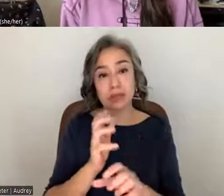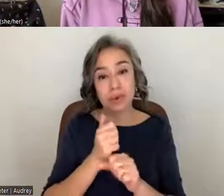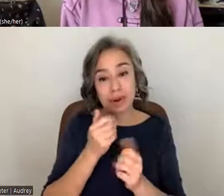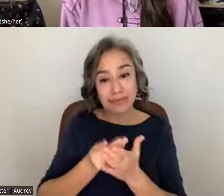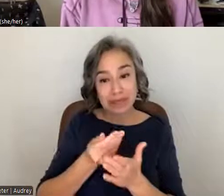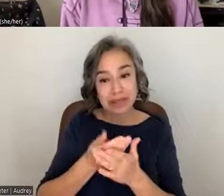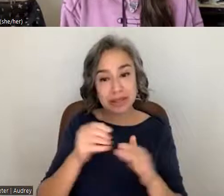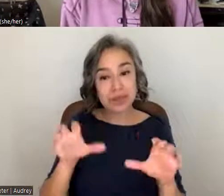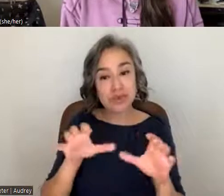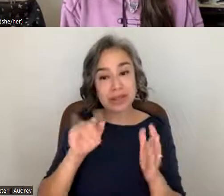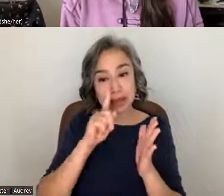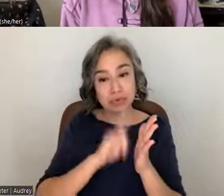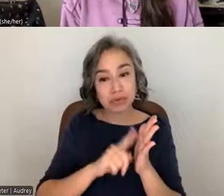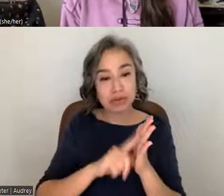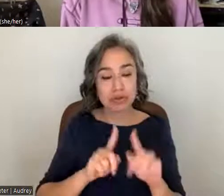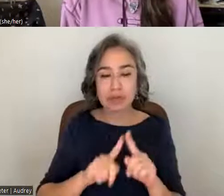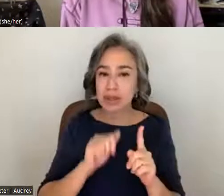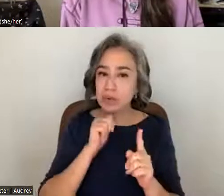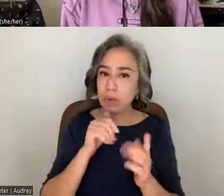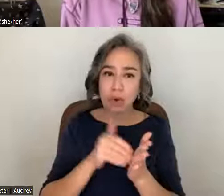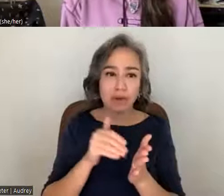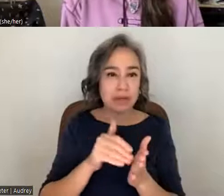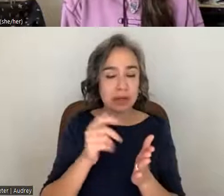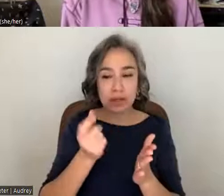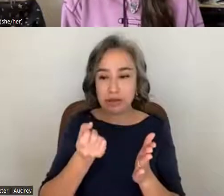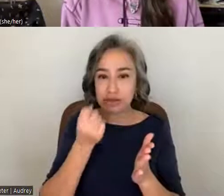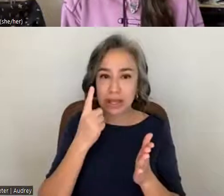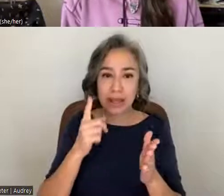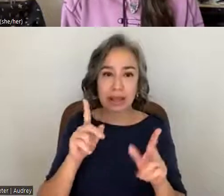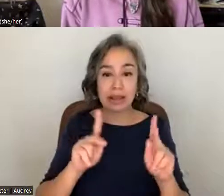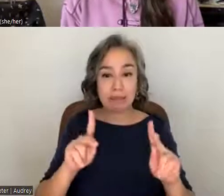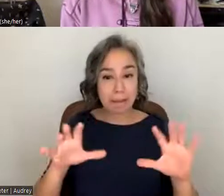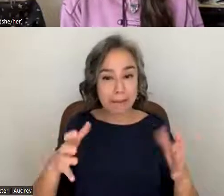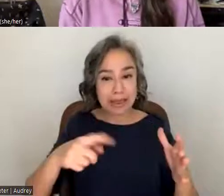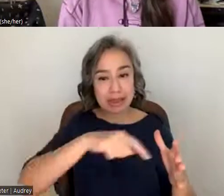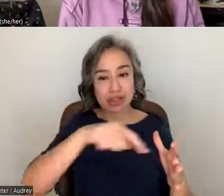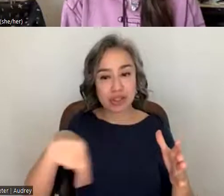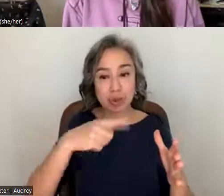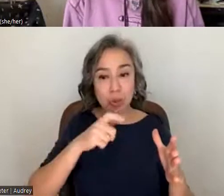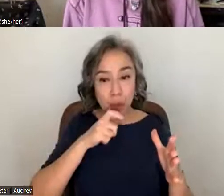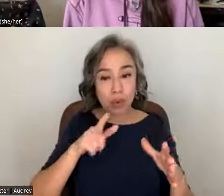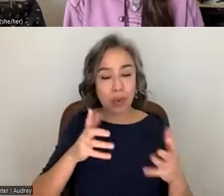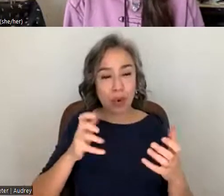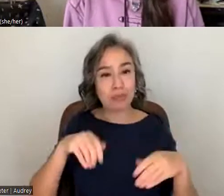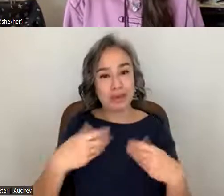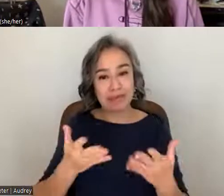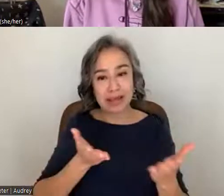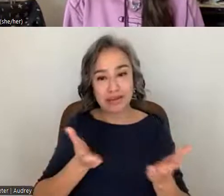conducting the research, but they don't often understand the population that they're trying to provide the services and